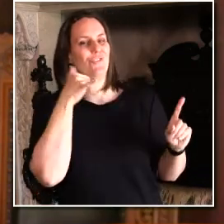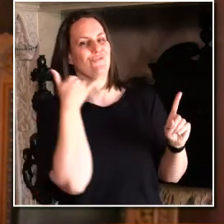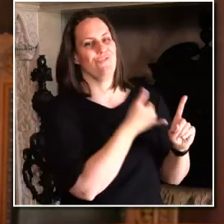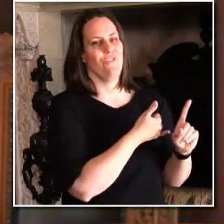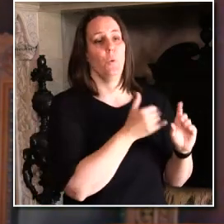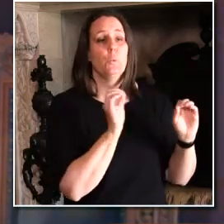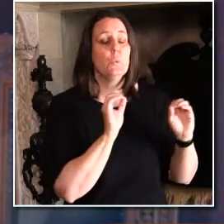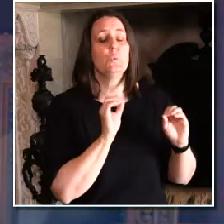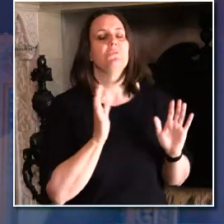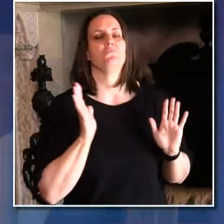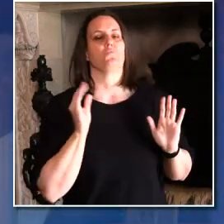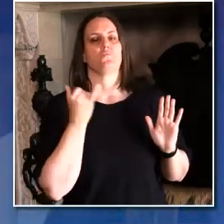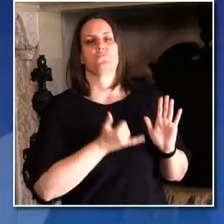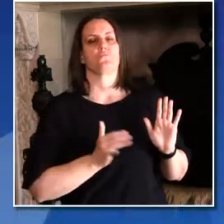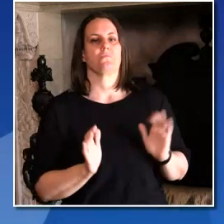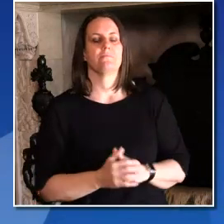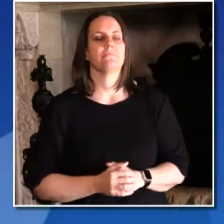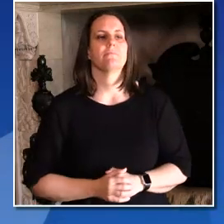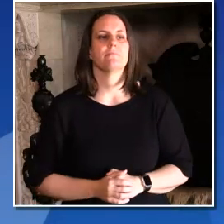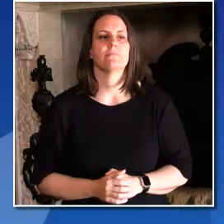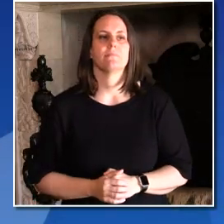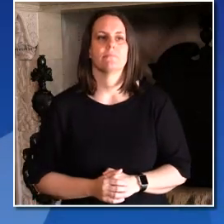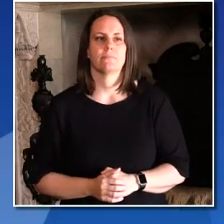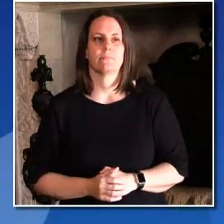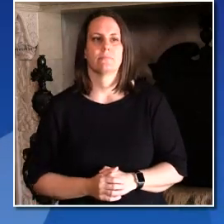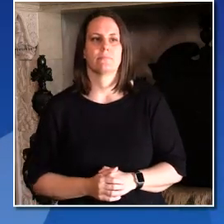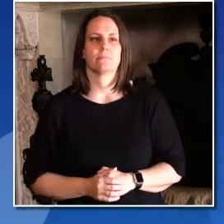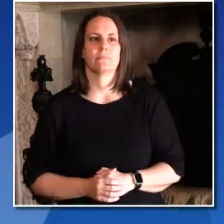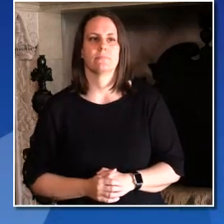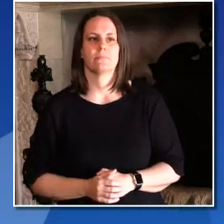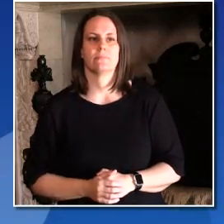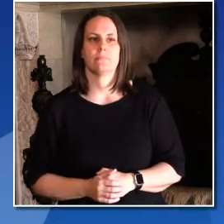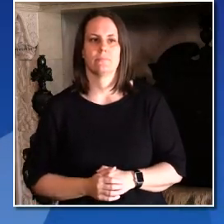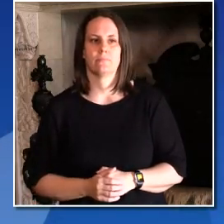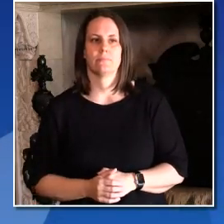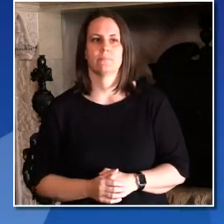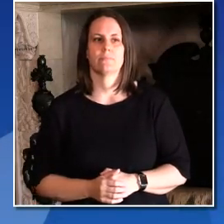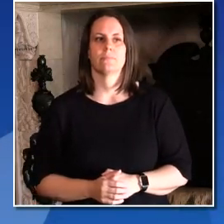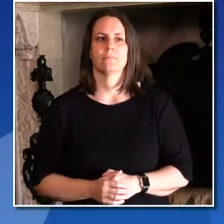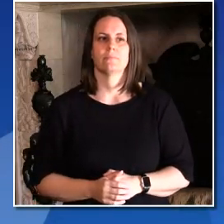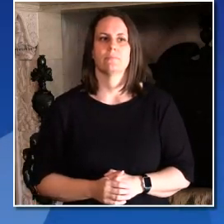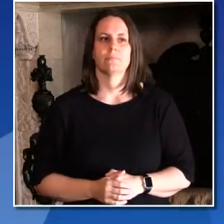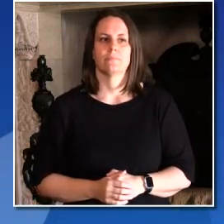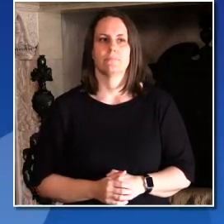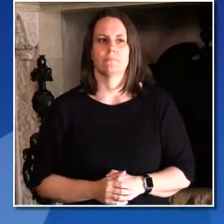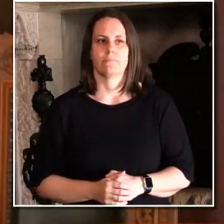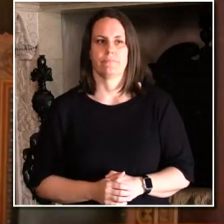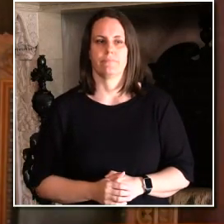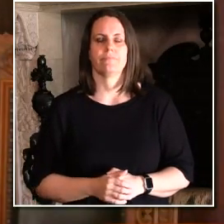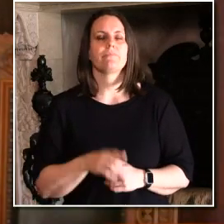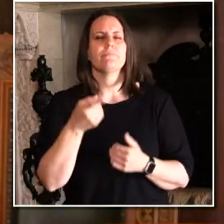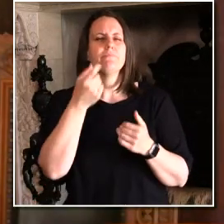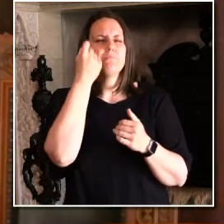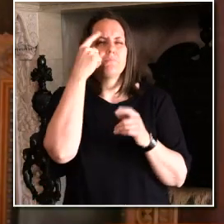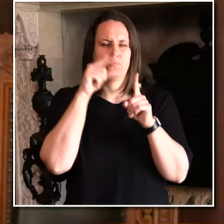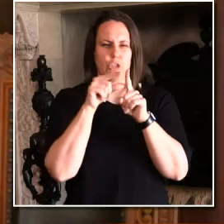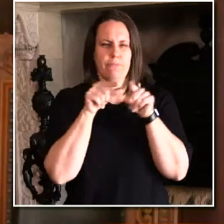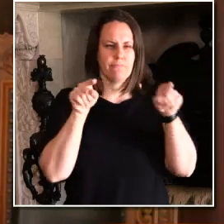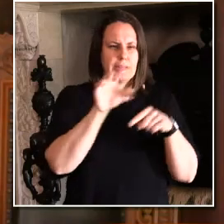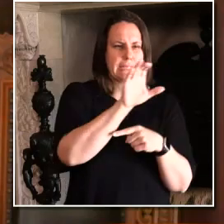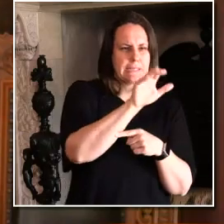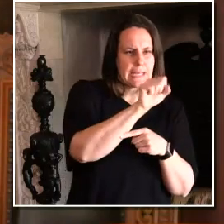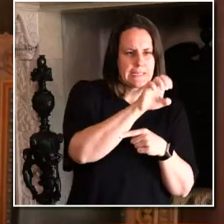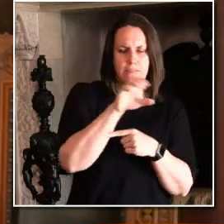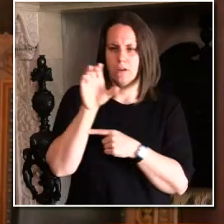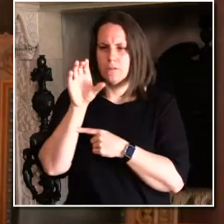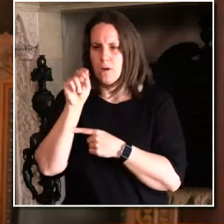the difference between a case and then a contact is... Sure, that's a really great